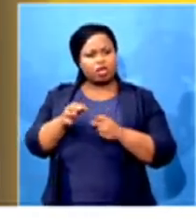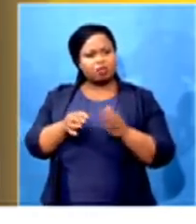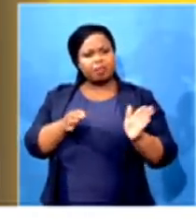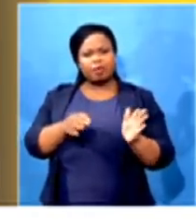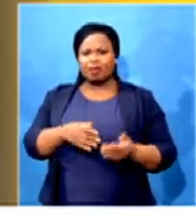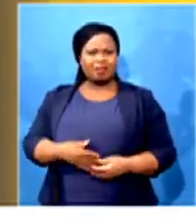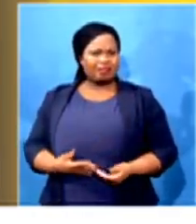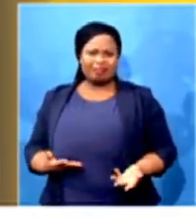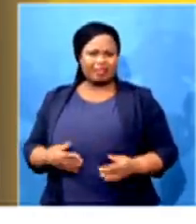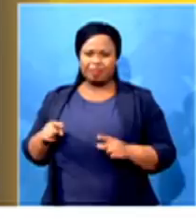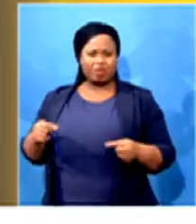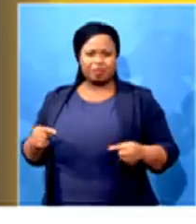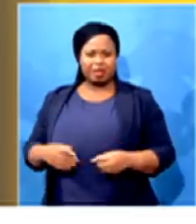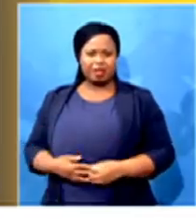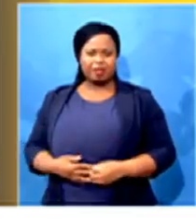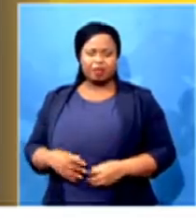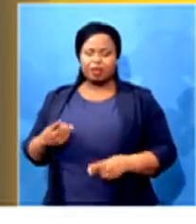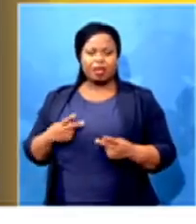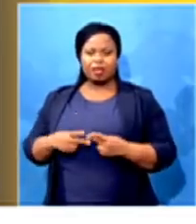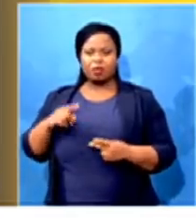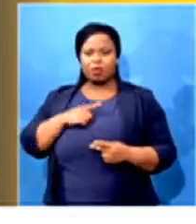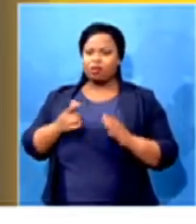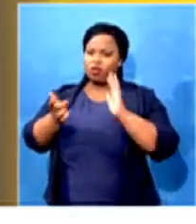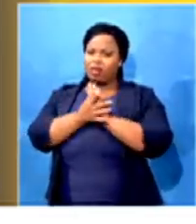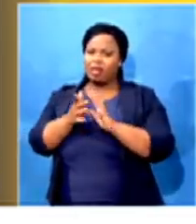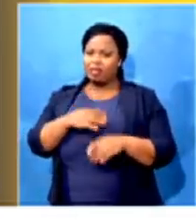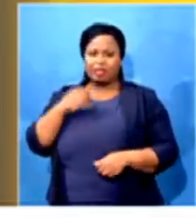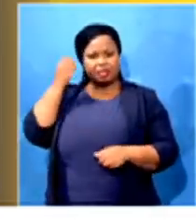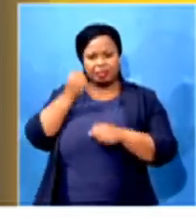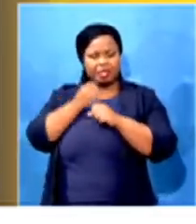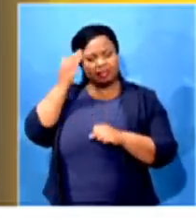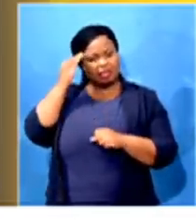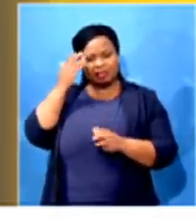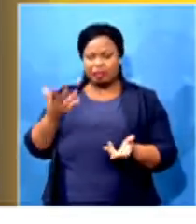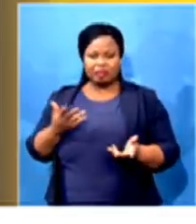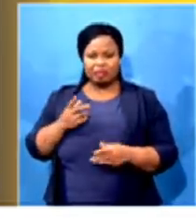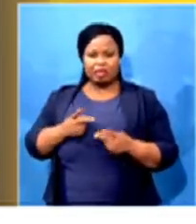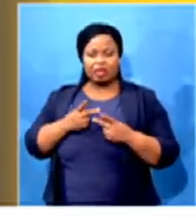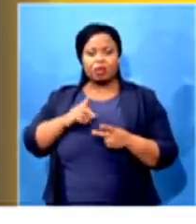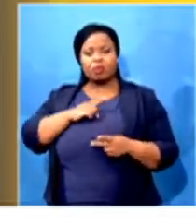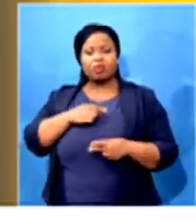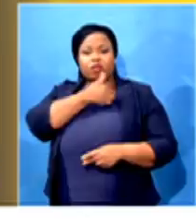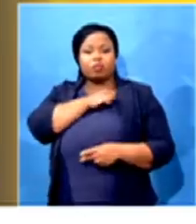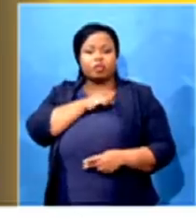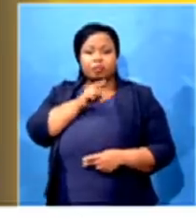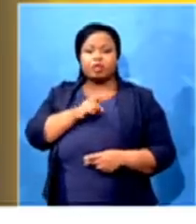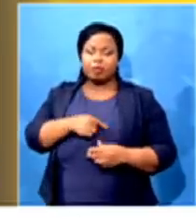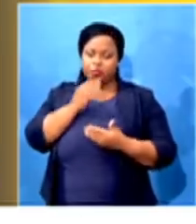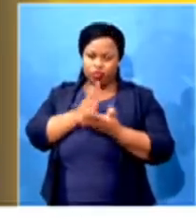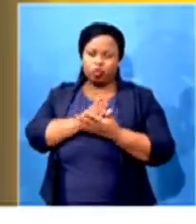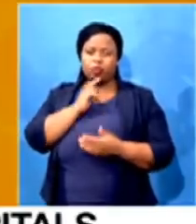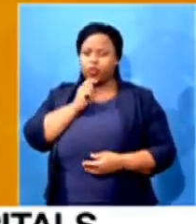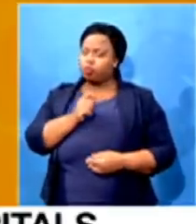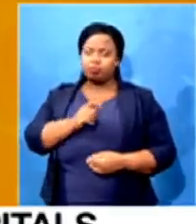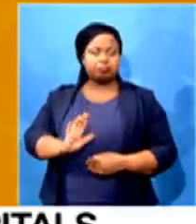terminated? So it's even legally, it just does not make sense. But you can send me details of the hospital, I will check, but I can assure you it's not